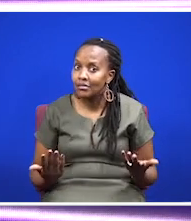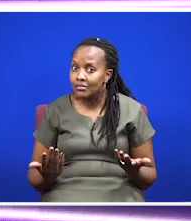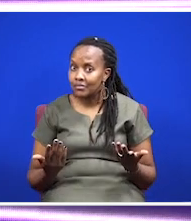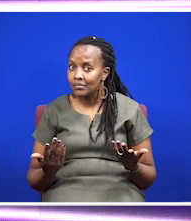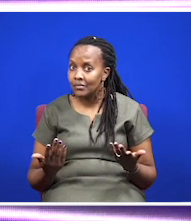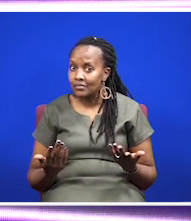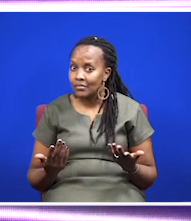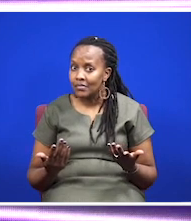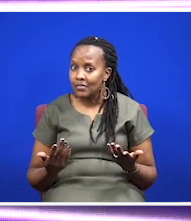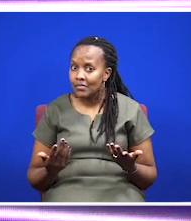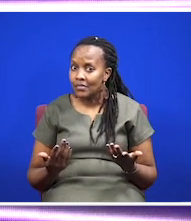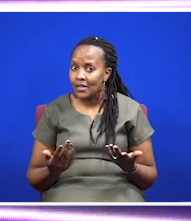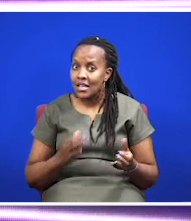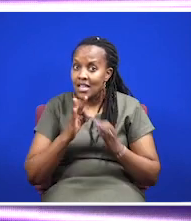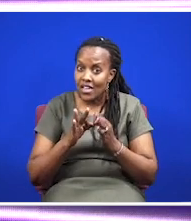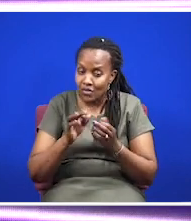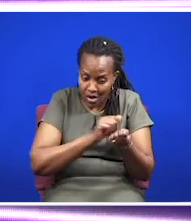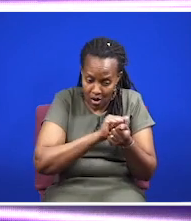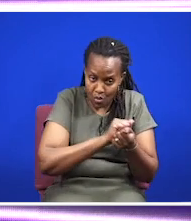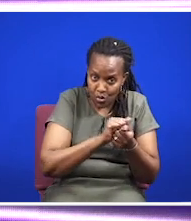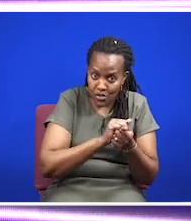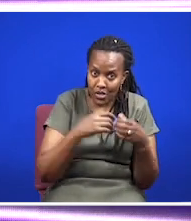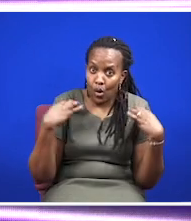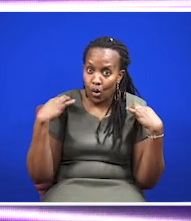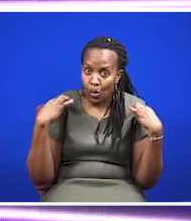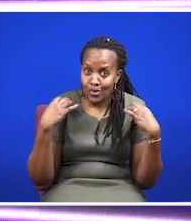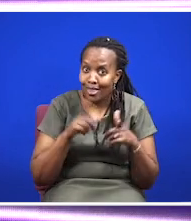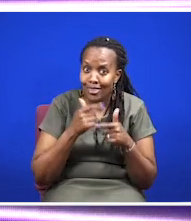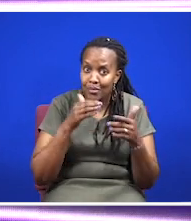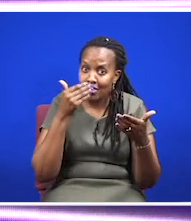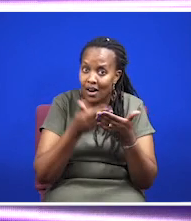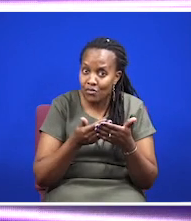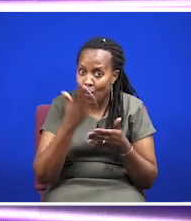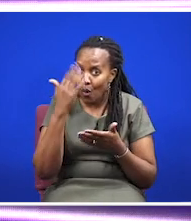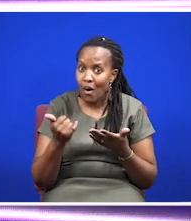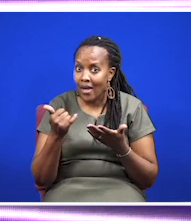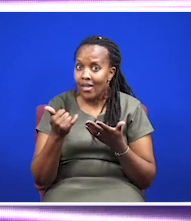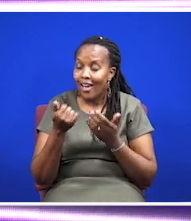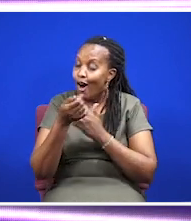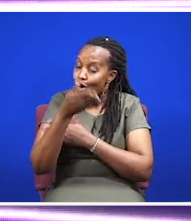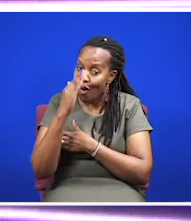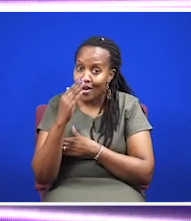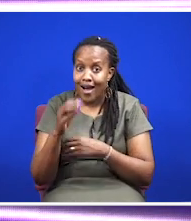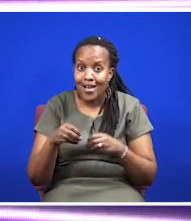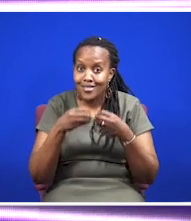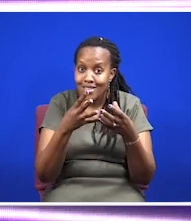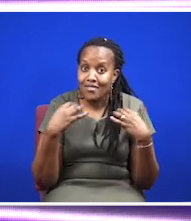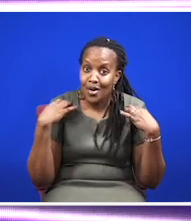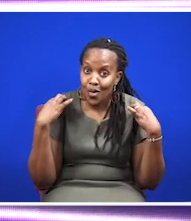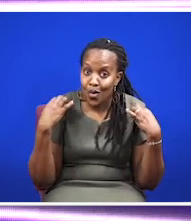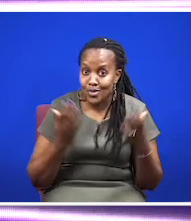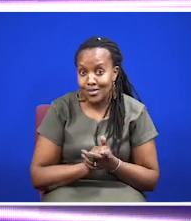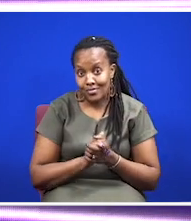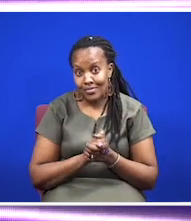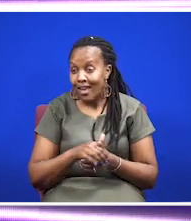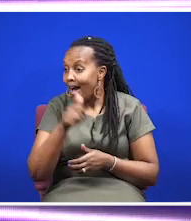The person who is washing a lot of clothes should be grateful because God has given that and not be complaining.